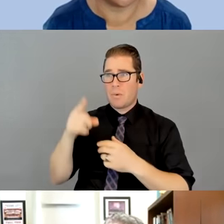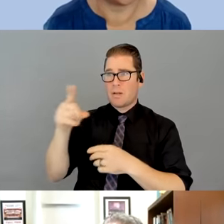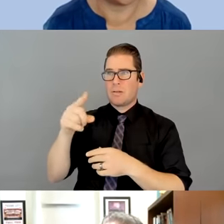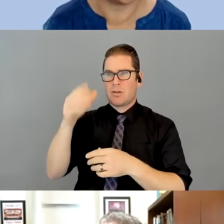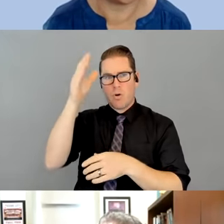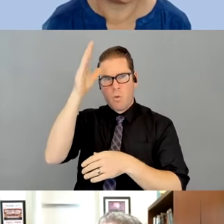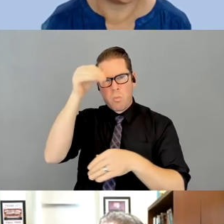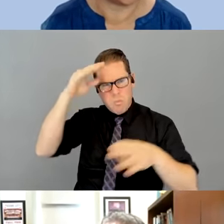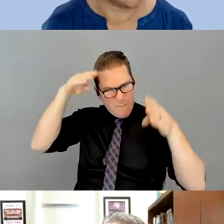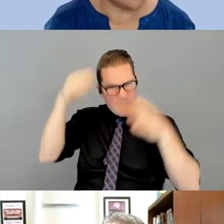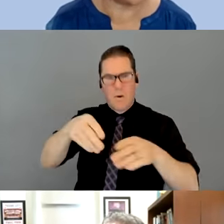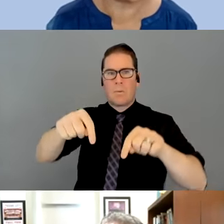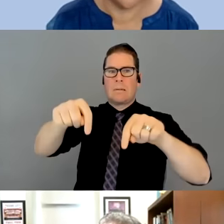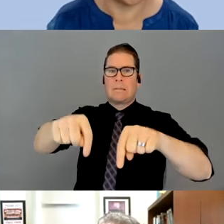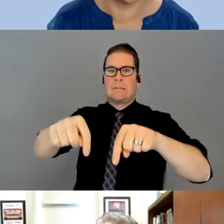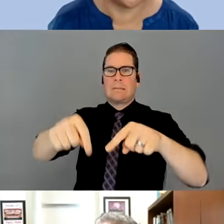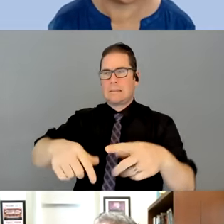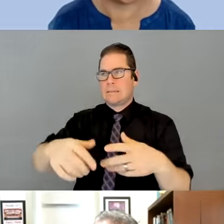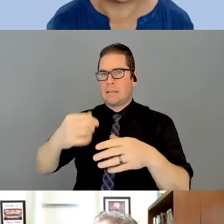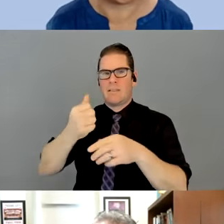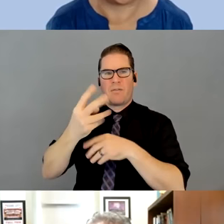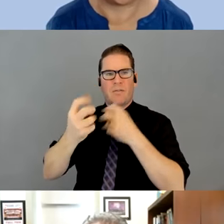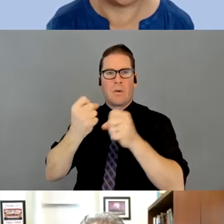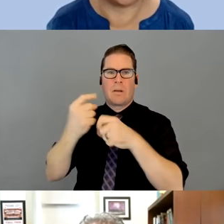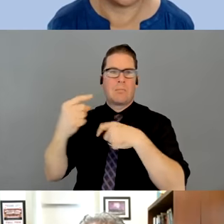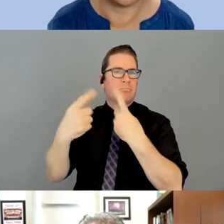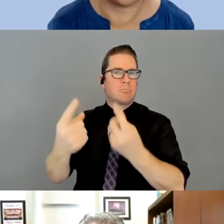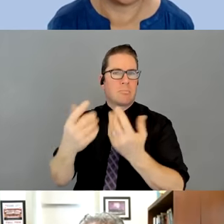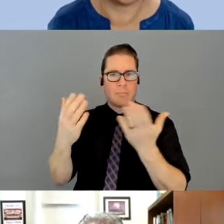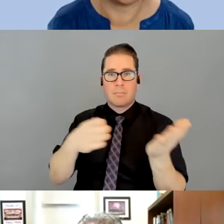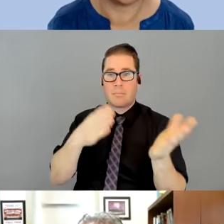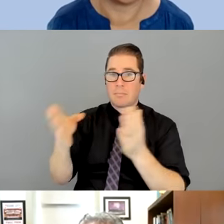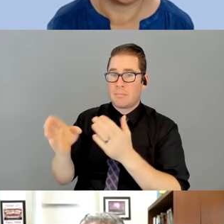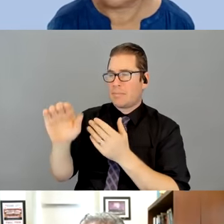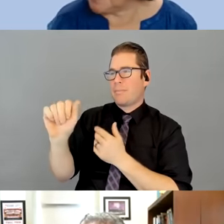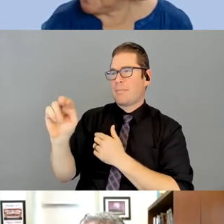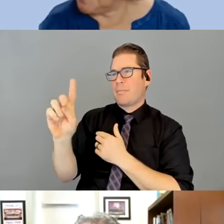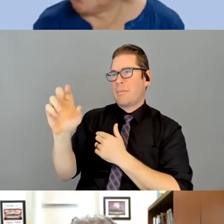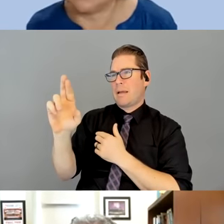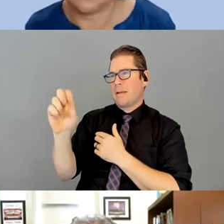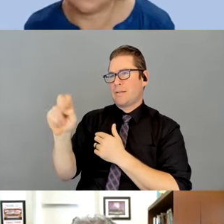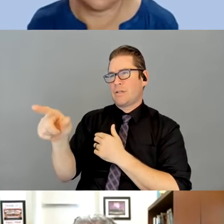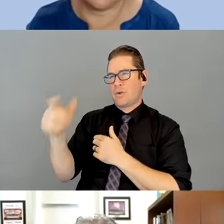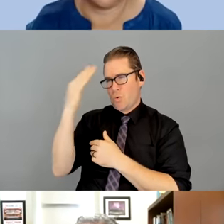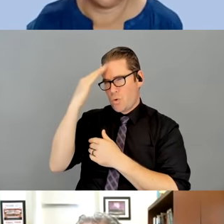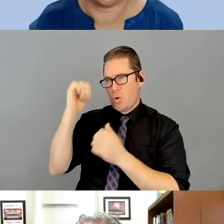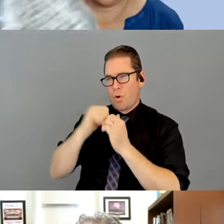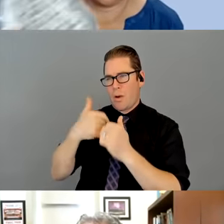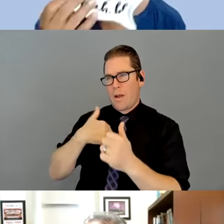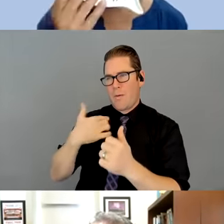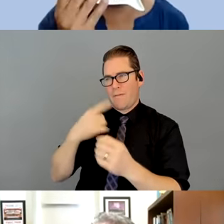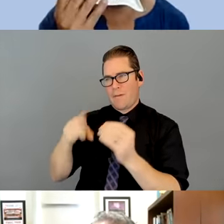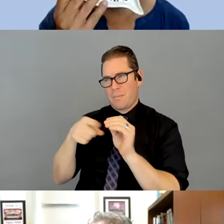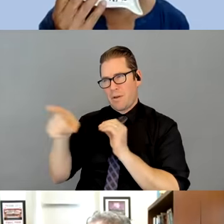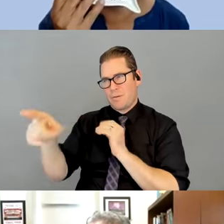been over the last few years. So thank you very, very much. Anderson, you know how I feel about you. I think you're amazing. So thank you very much. And